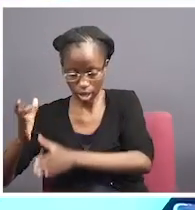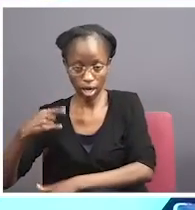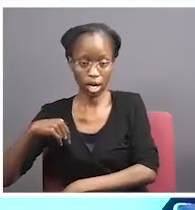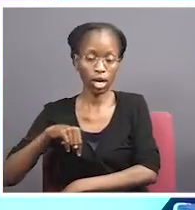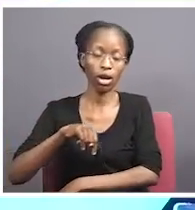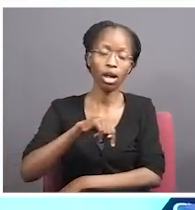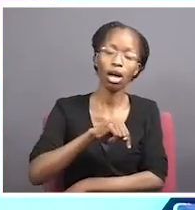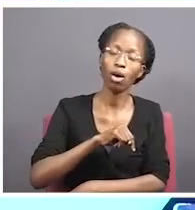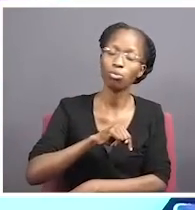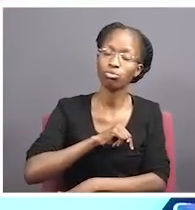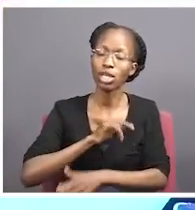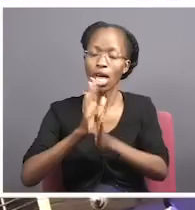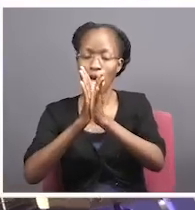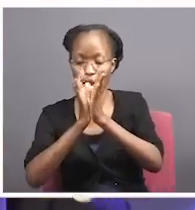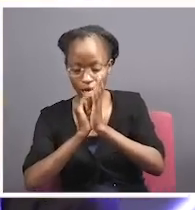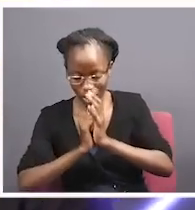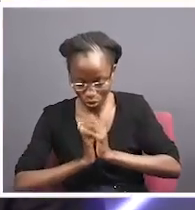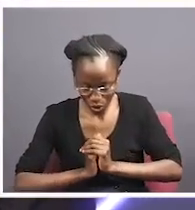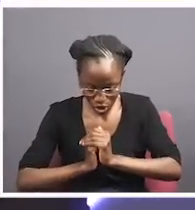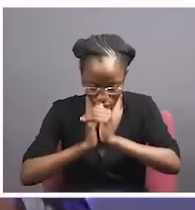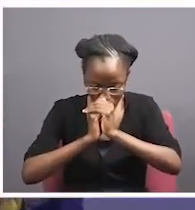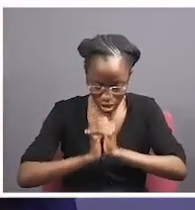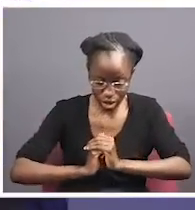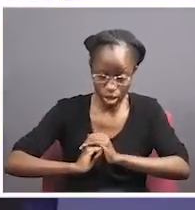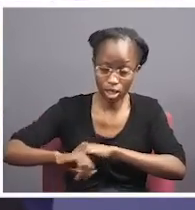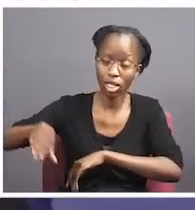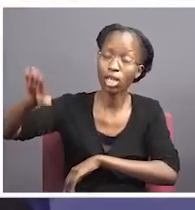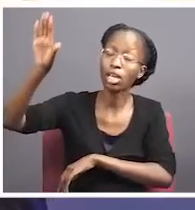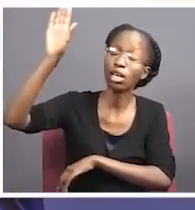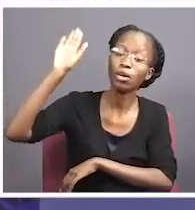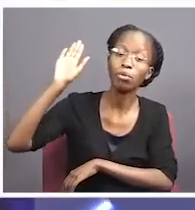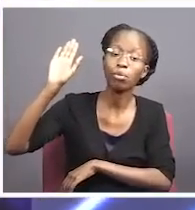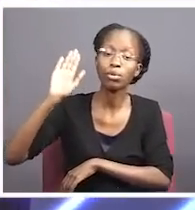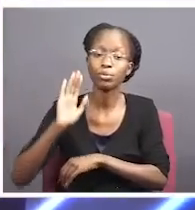we lay our crowns and